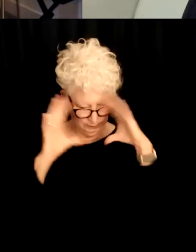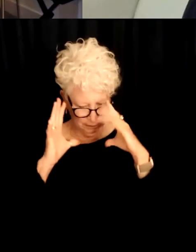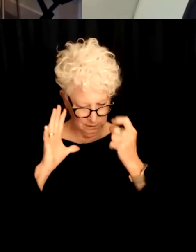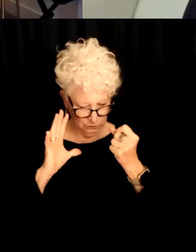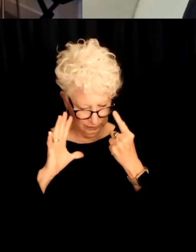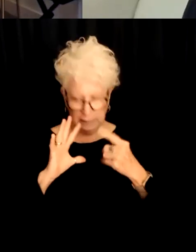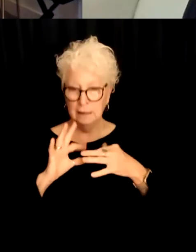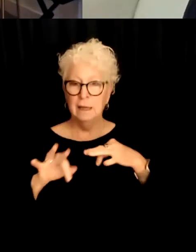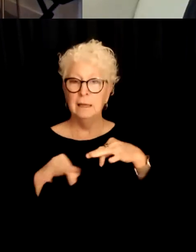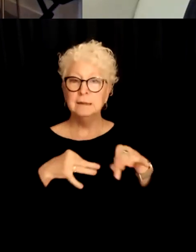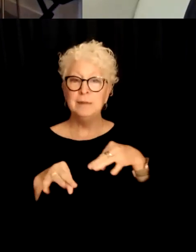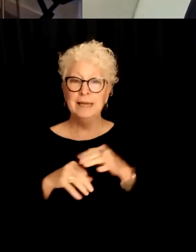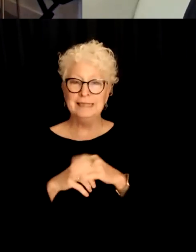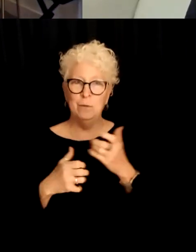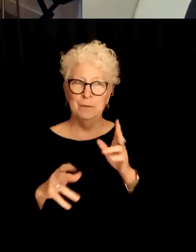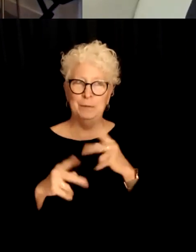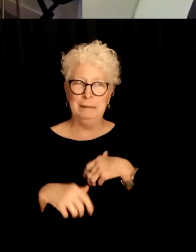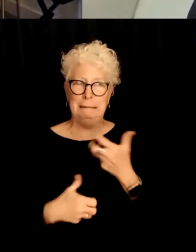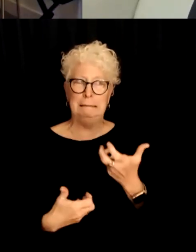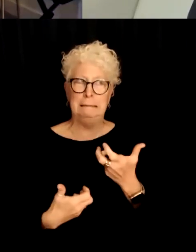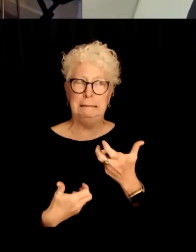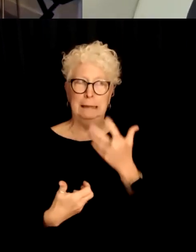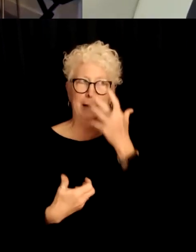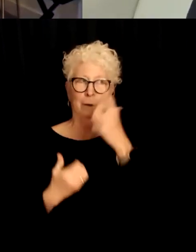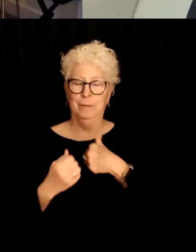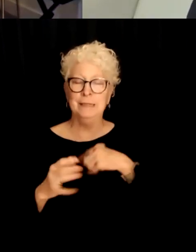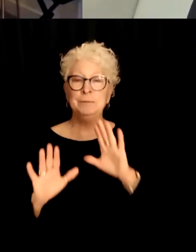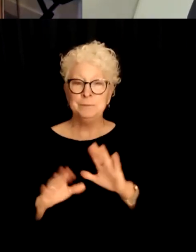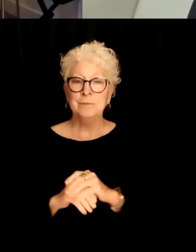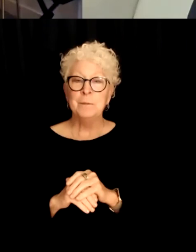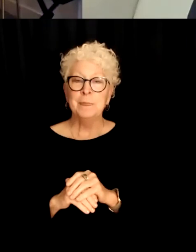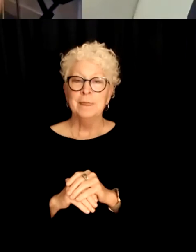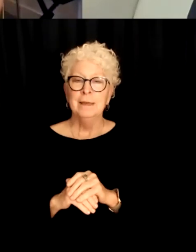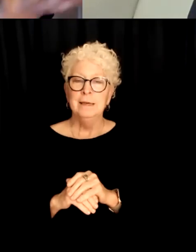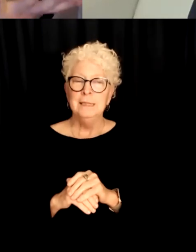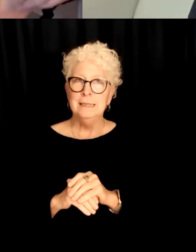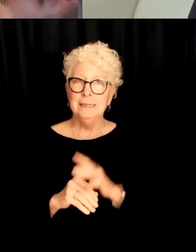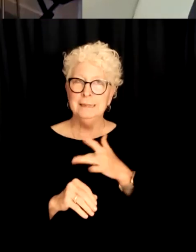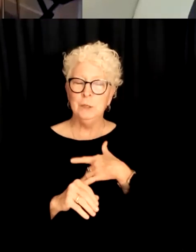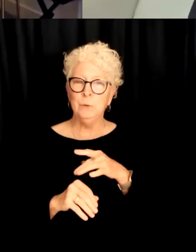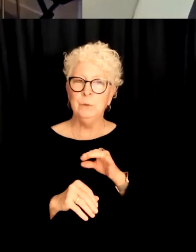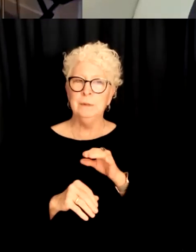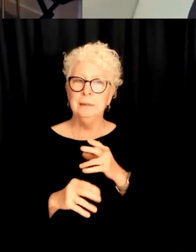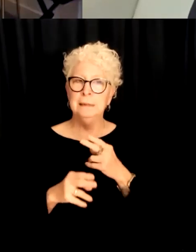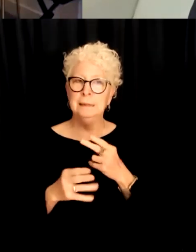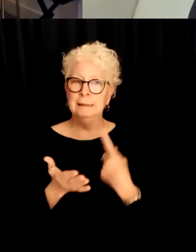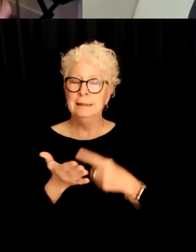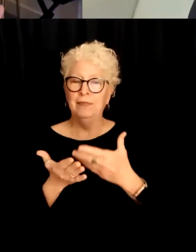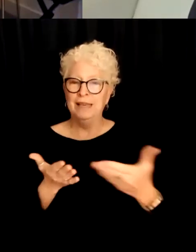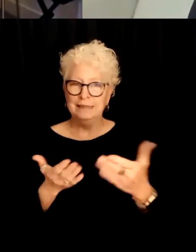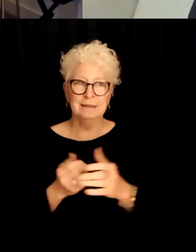do without making people very angry, because whenever I bring up the topic, like inevitably I get angry. I get really positive feedback and really negative feedback.